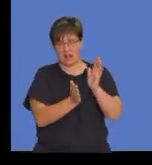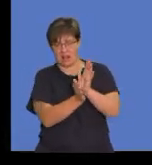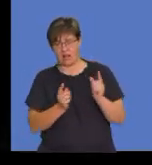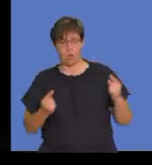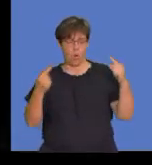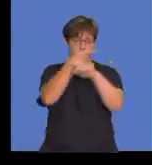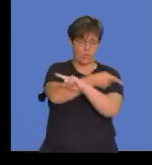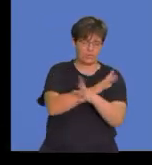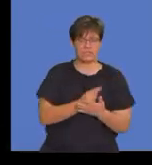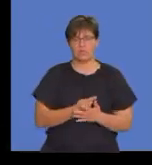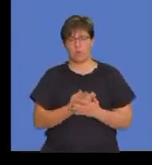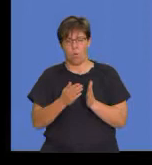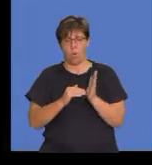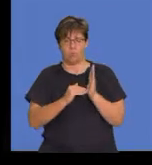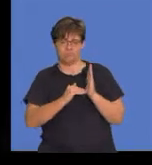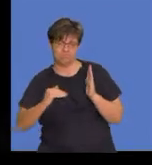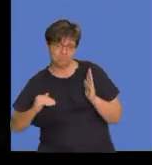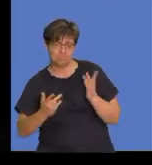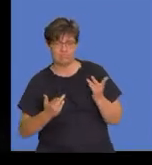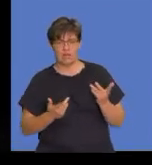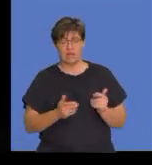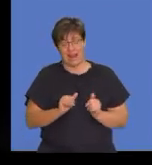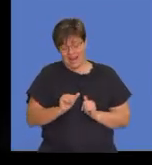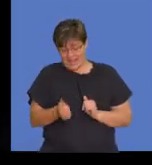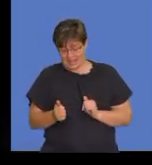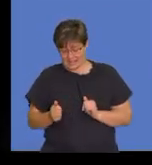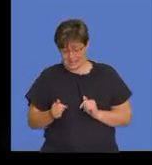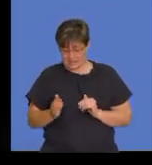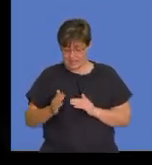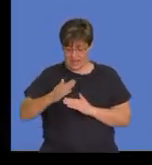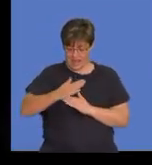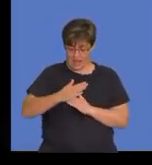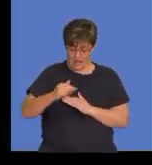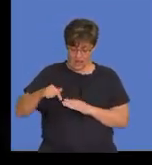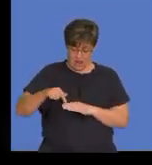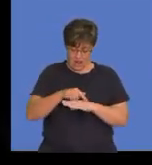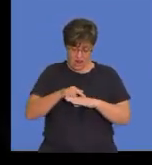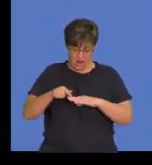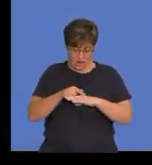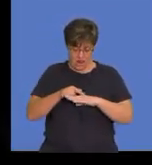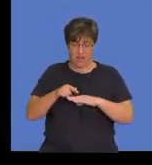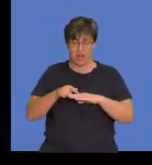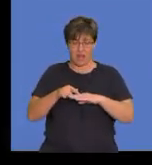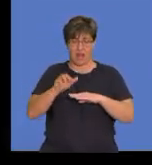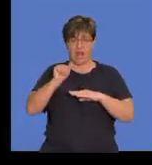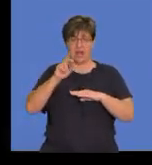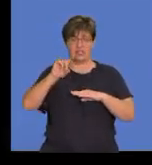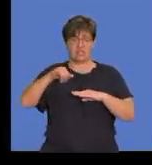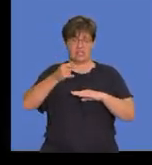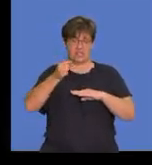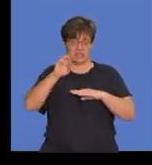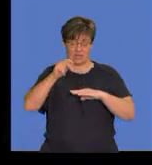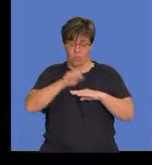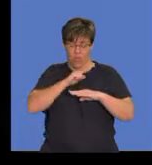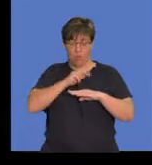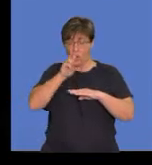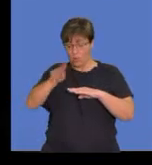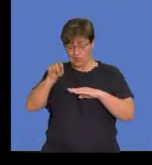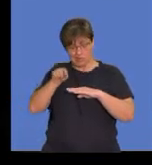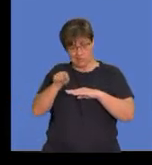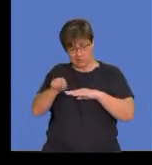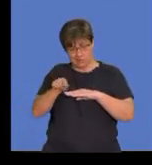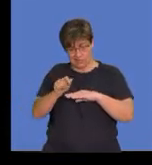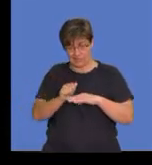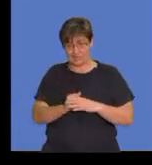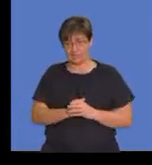So remember, if it is directly next to the angle that we are talking about, it's the adjacent side. We normally